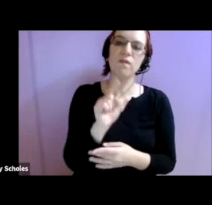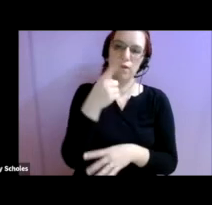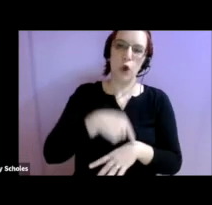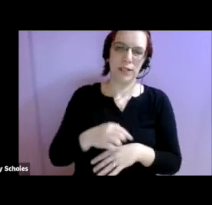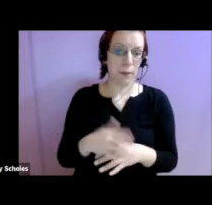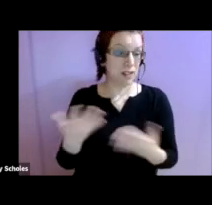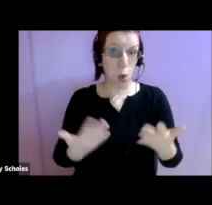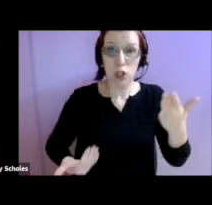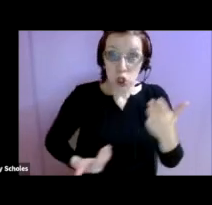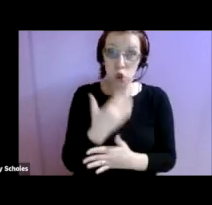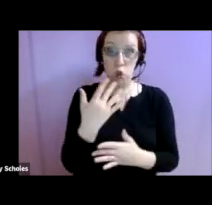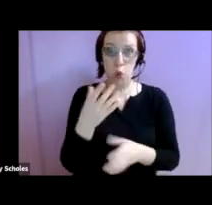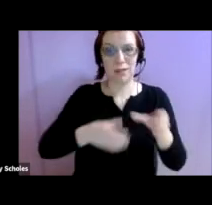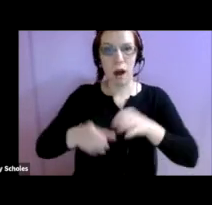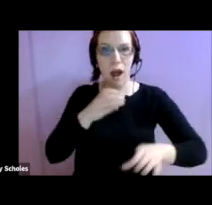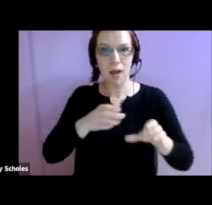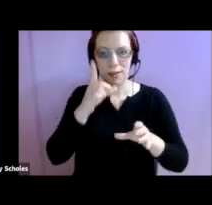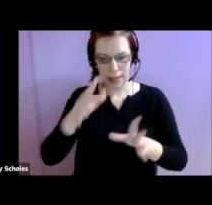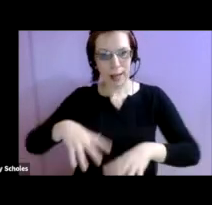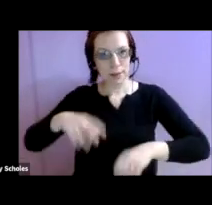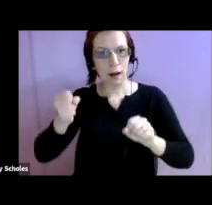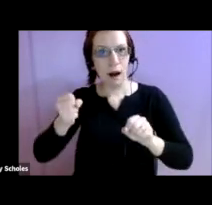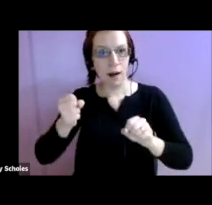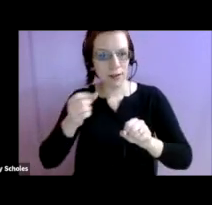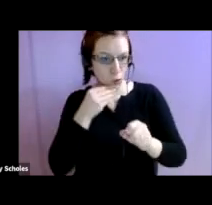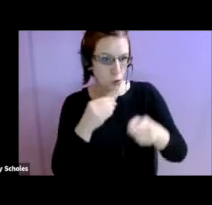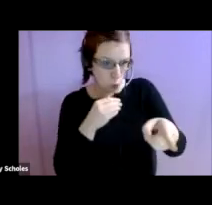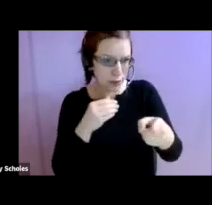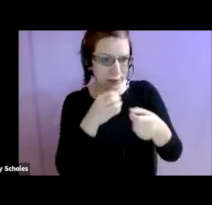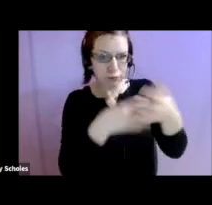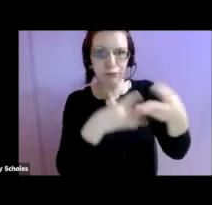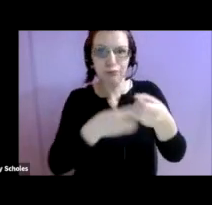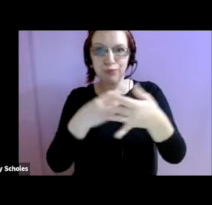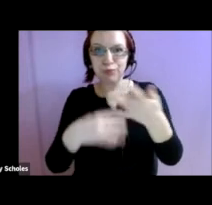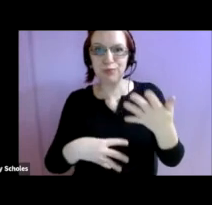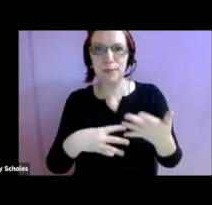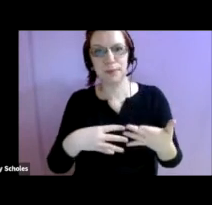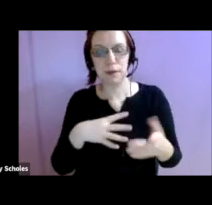science that we start to be able to do with this number of detections.